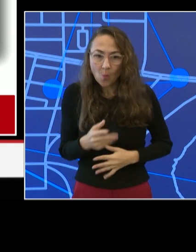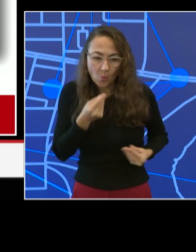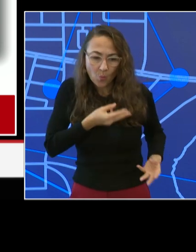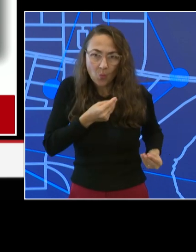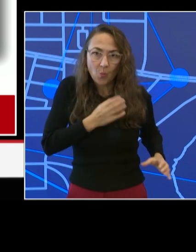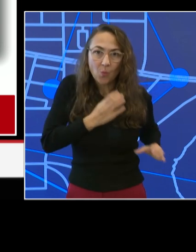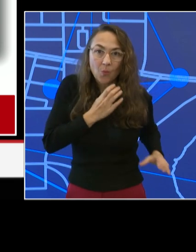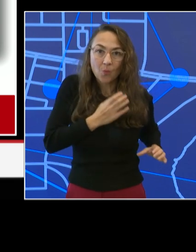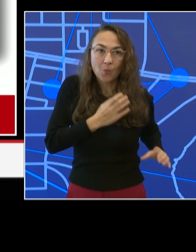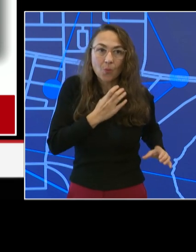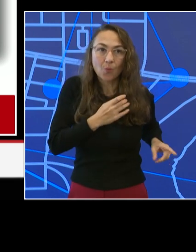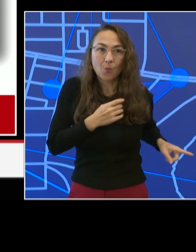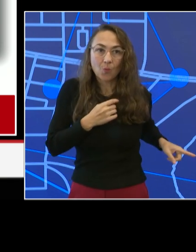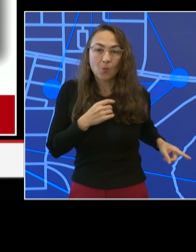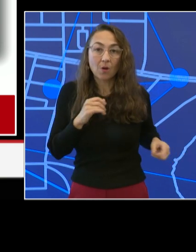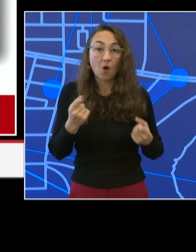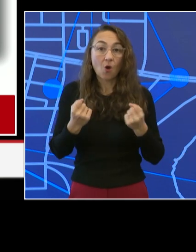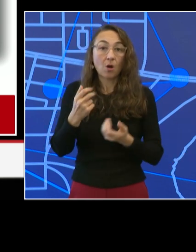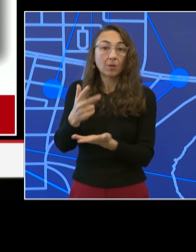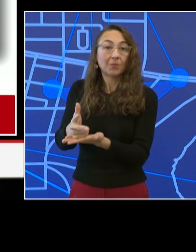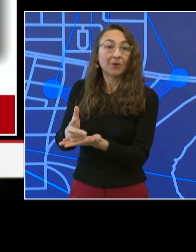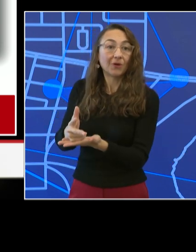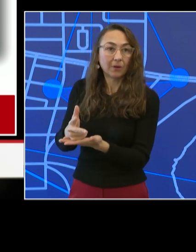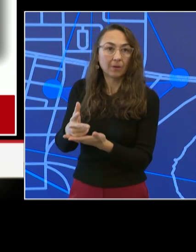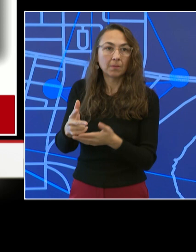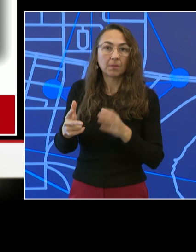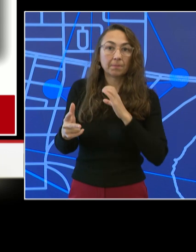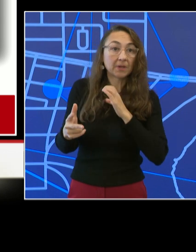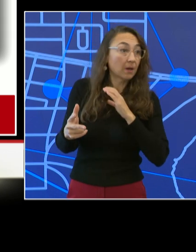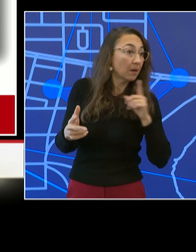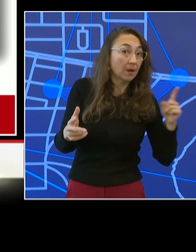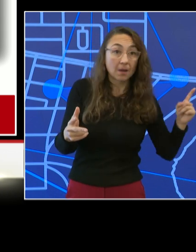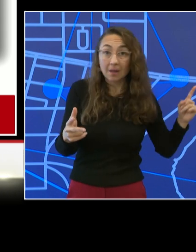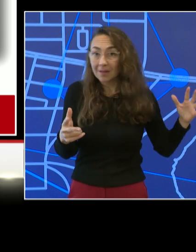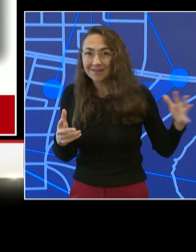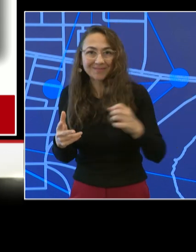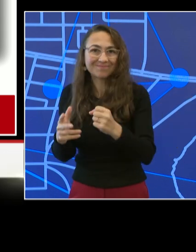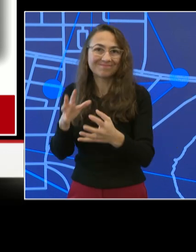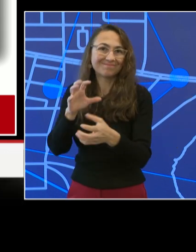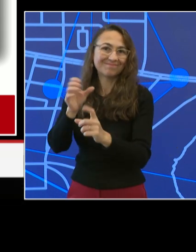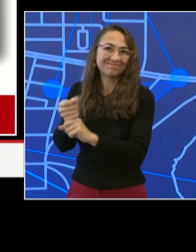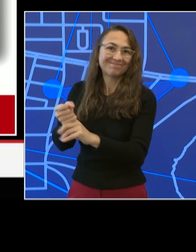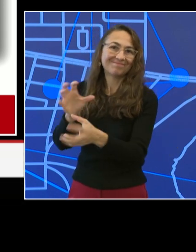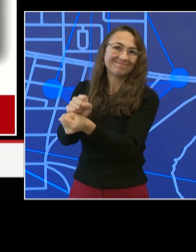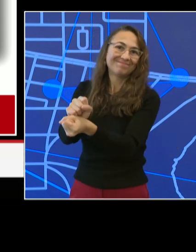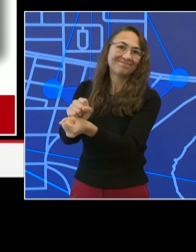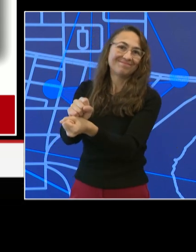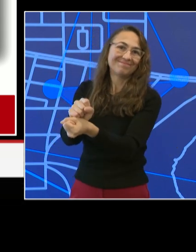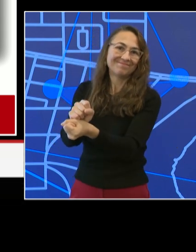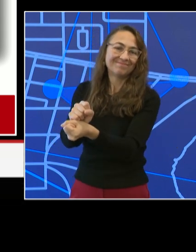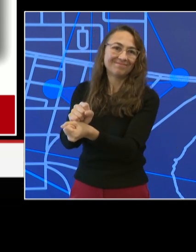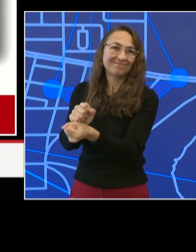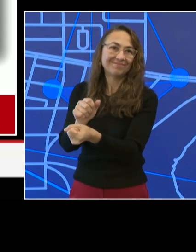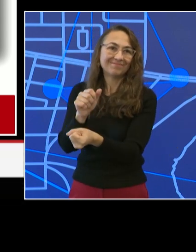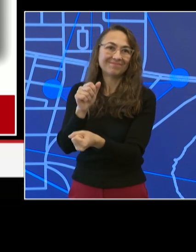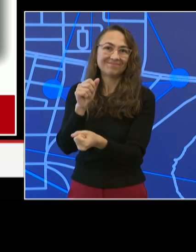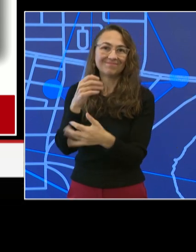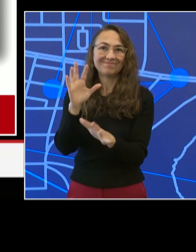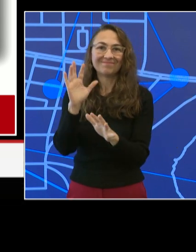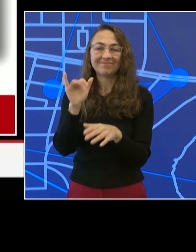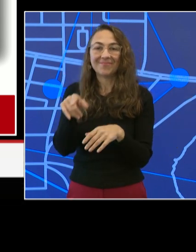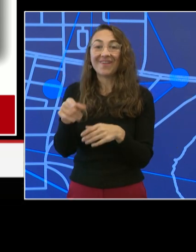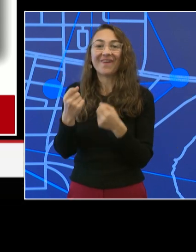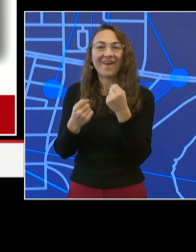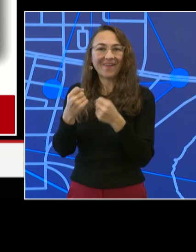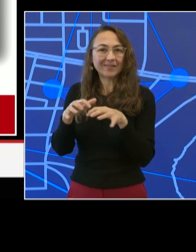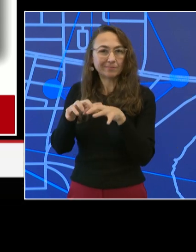officers moved in and were able to make 3 arrests for unarmed carjacking, and the carjacked vehicle was recovered. Falcon allowed for the safe